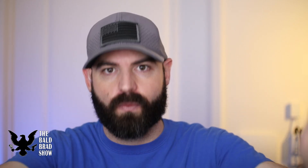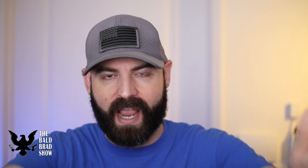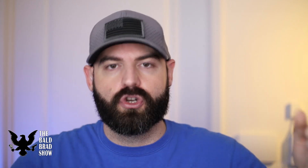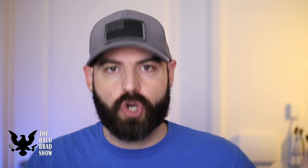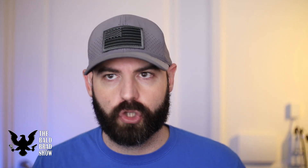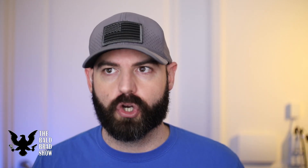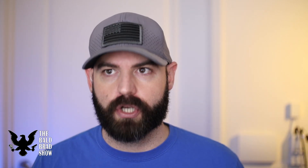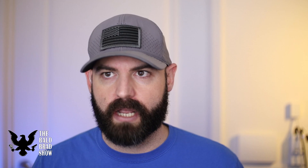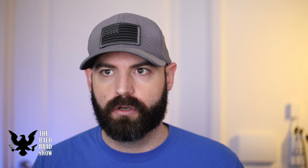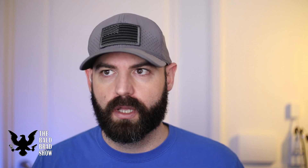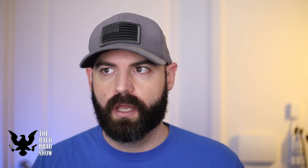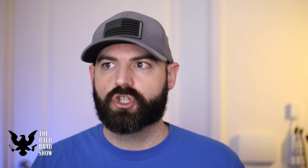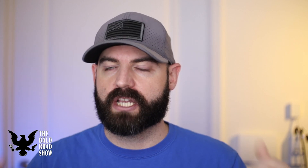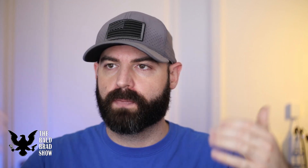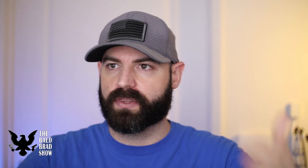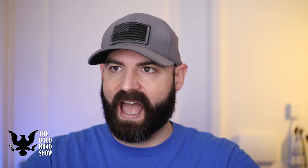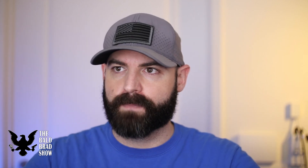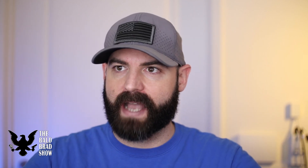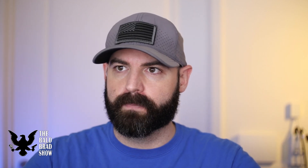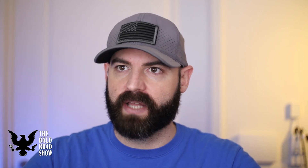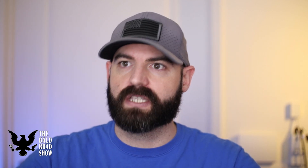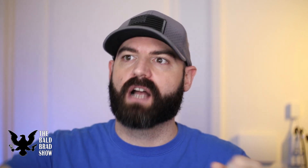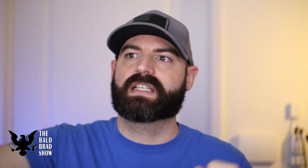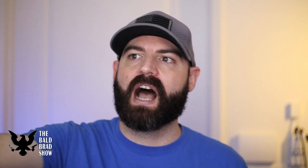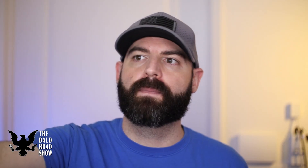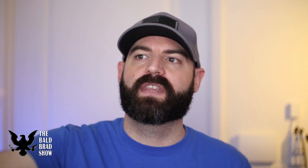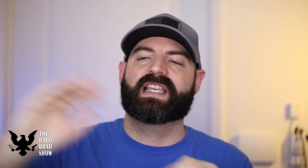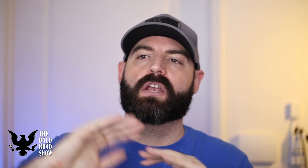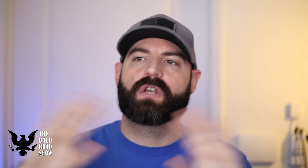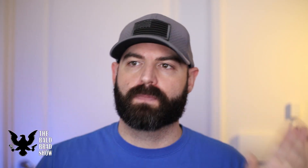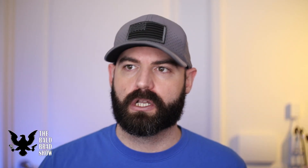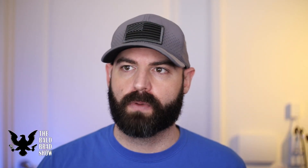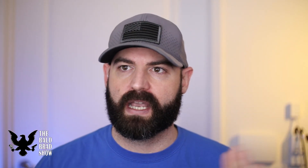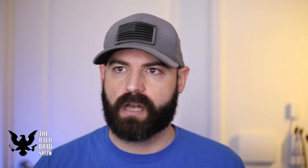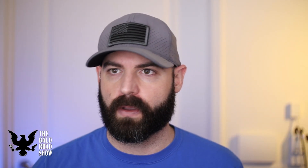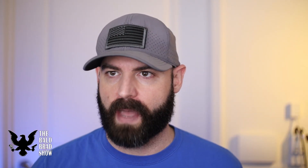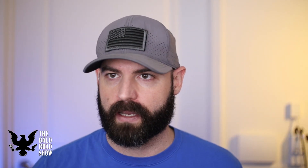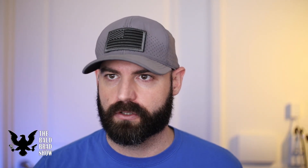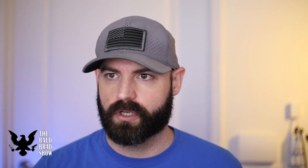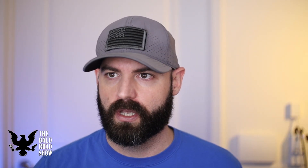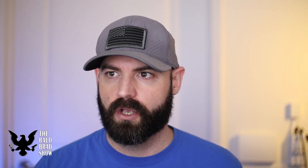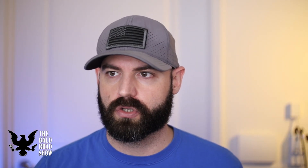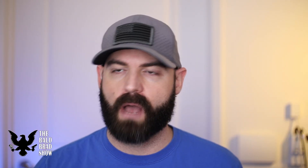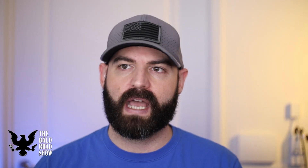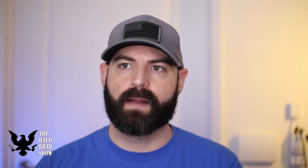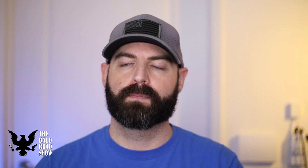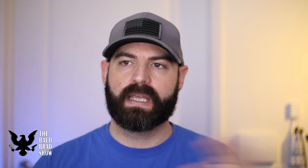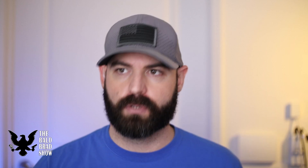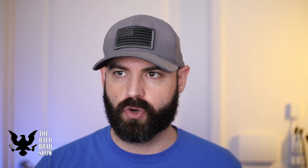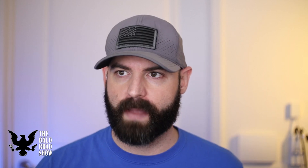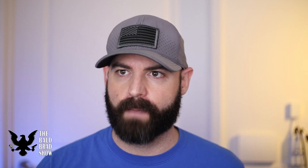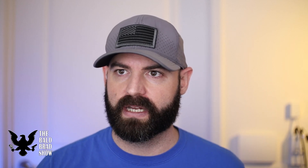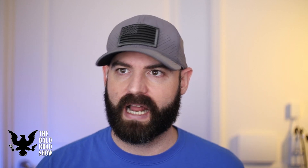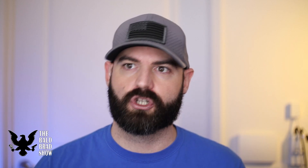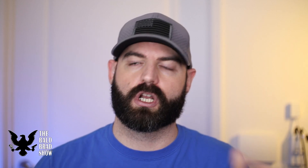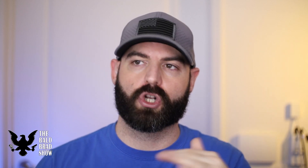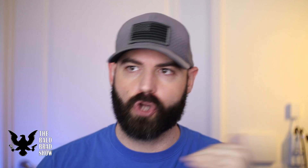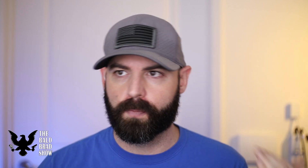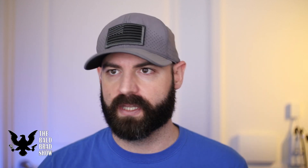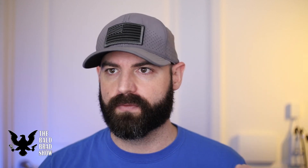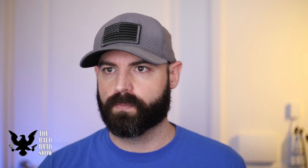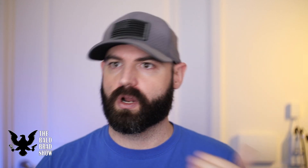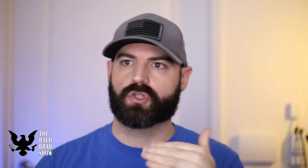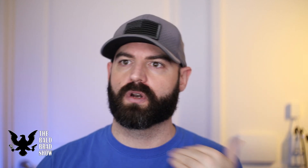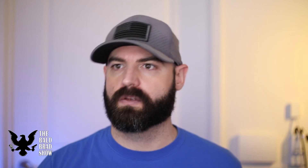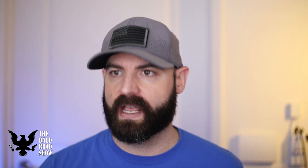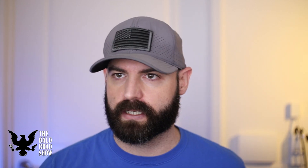the Iran nuclear deal, tries to put that back in place on top of this irresponsible economic package. So now we got a bleep storm happening, not just on a